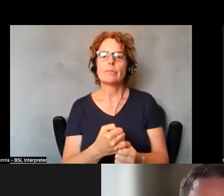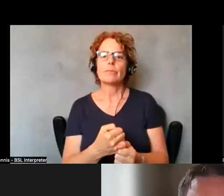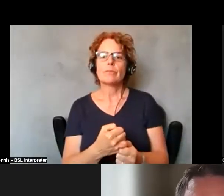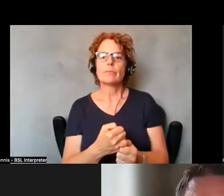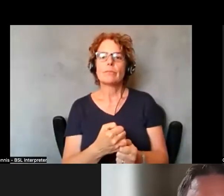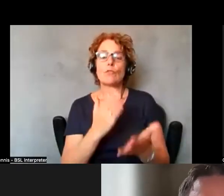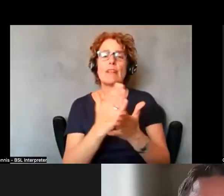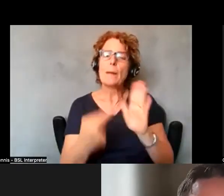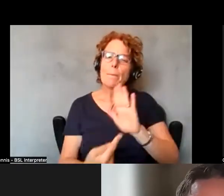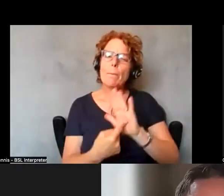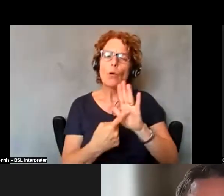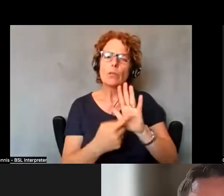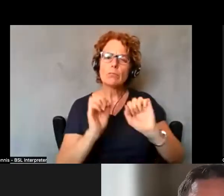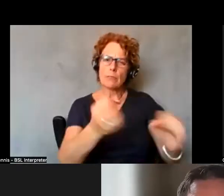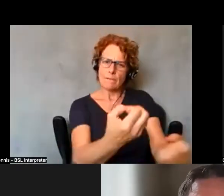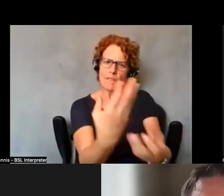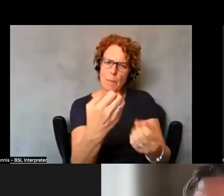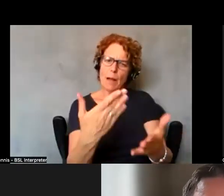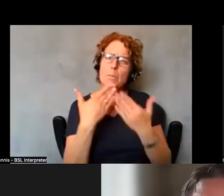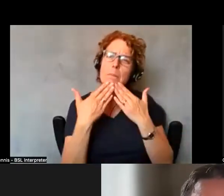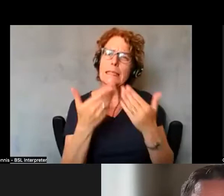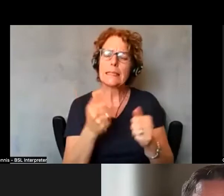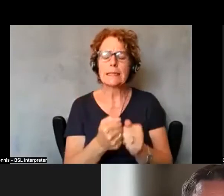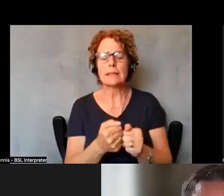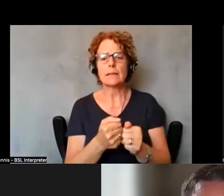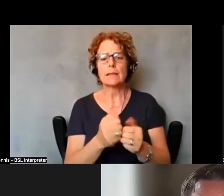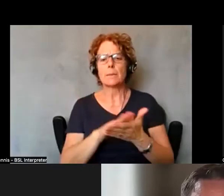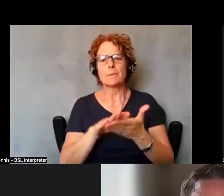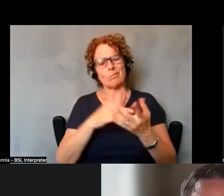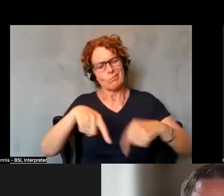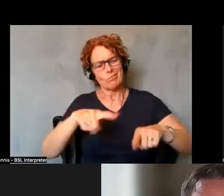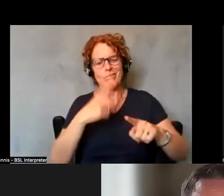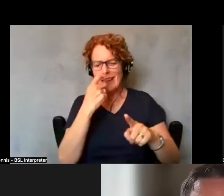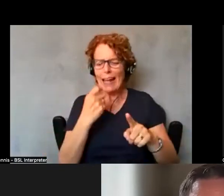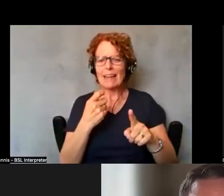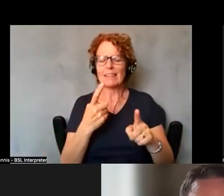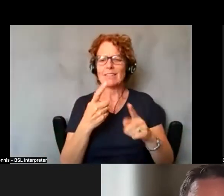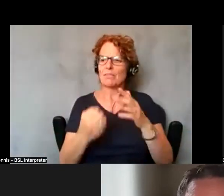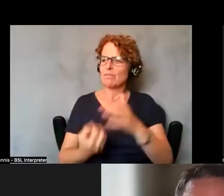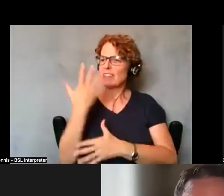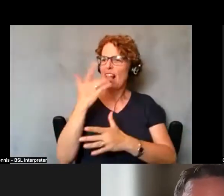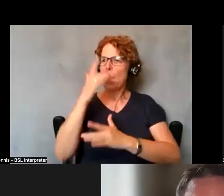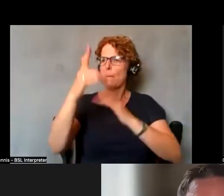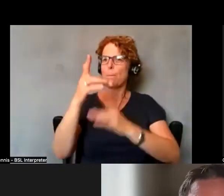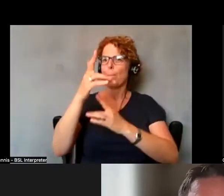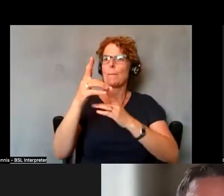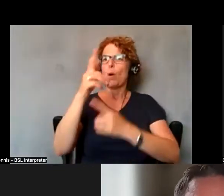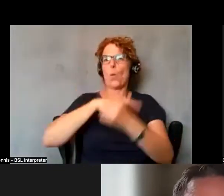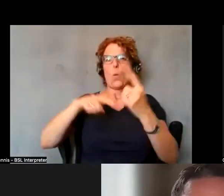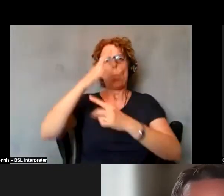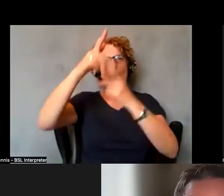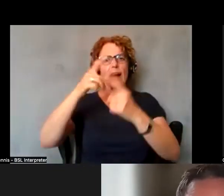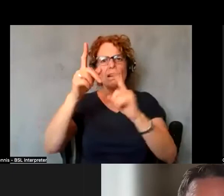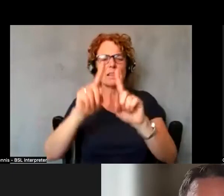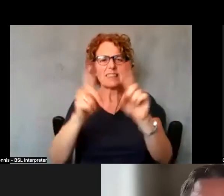so important that we get your feedback, as it enables us to develop our webinars and any other services